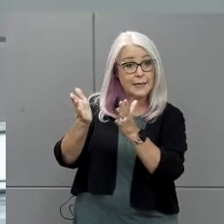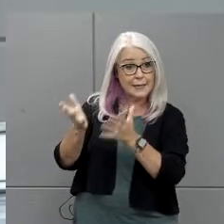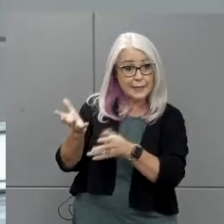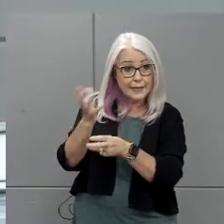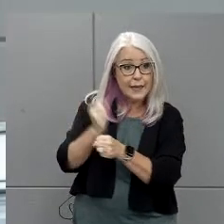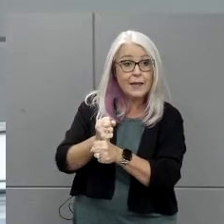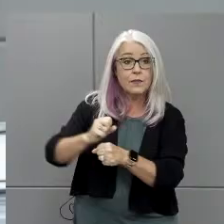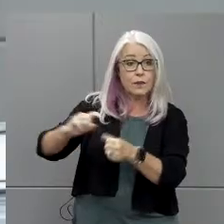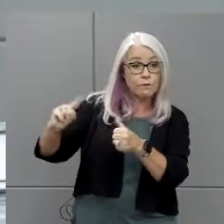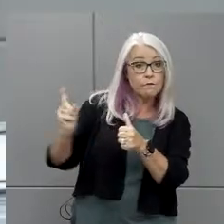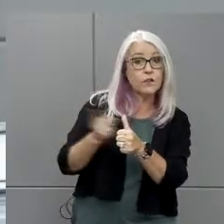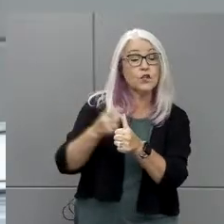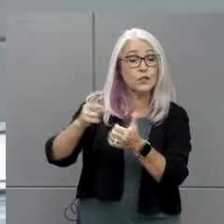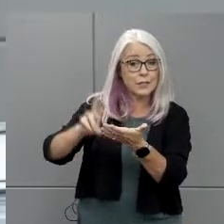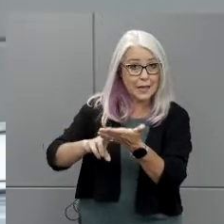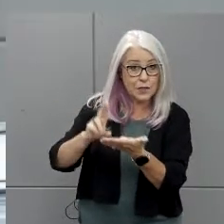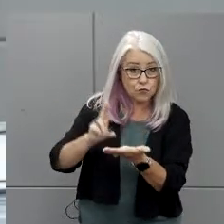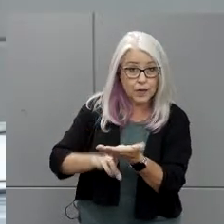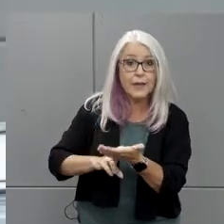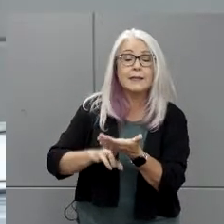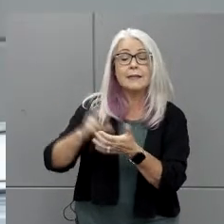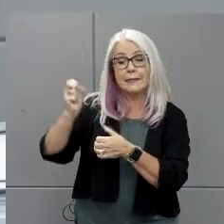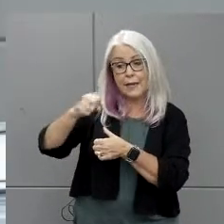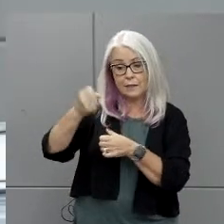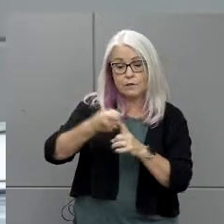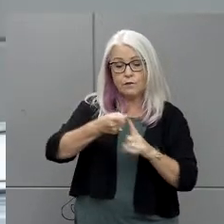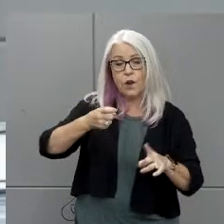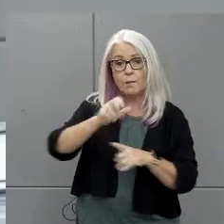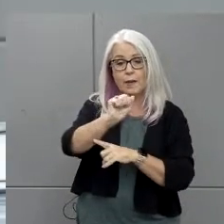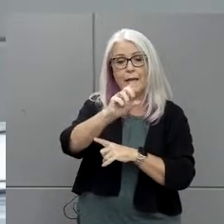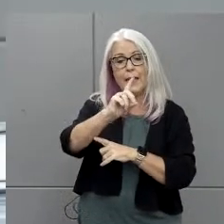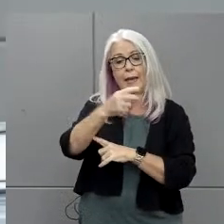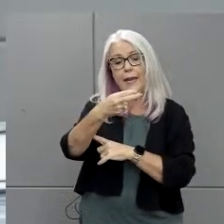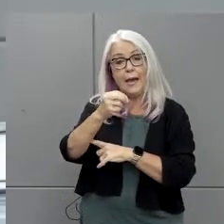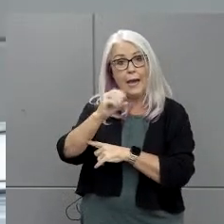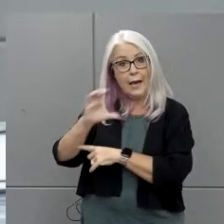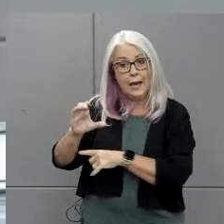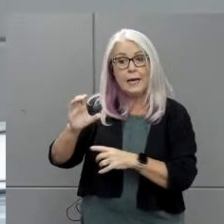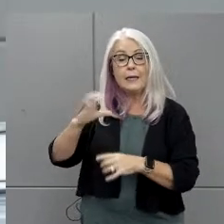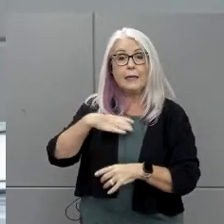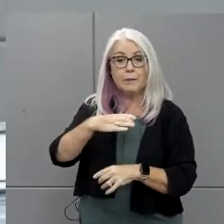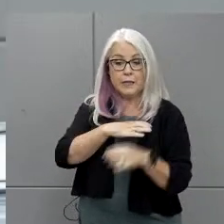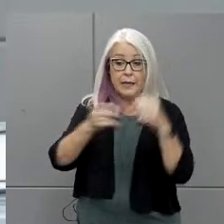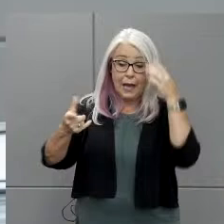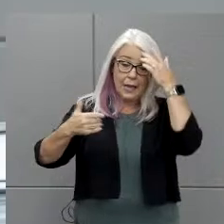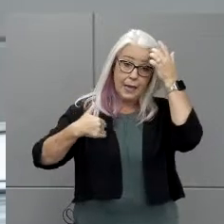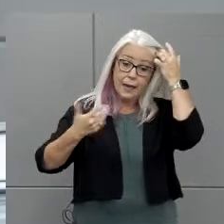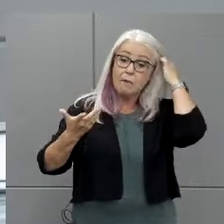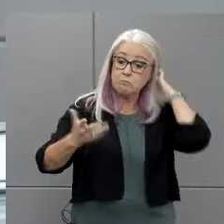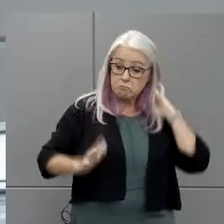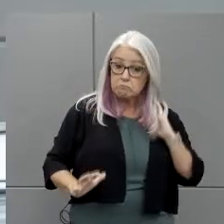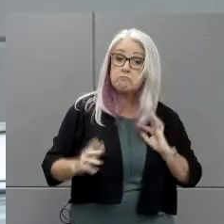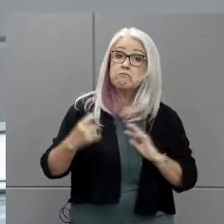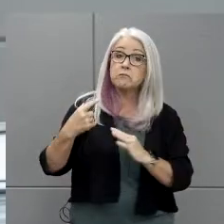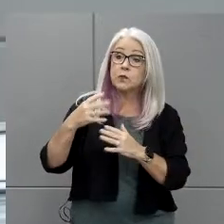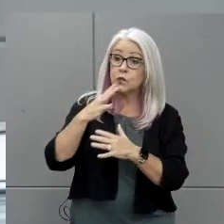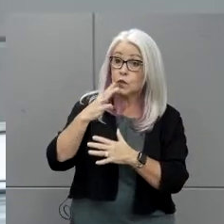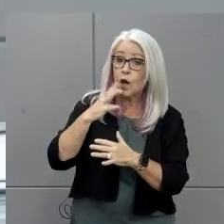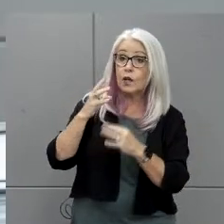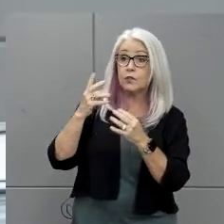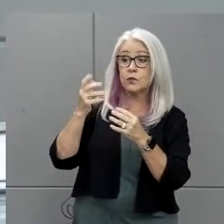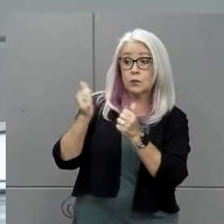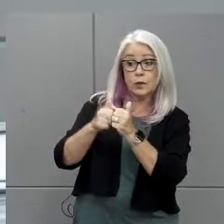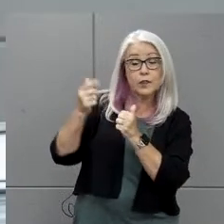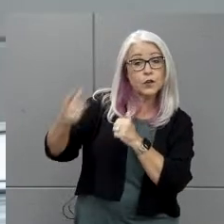committee originally, as we said. I have spoken with her twice on school